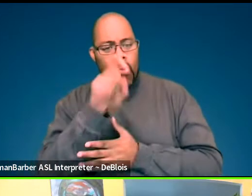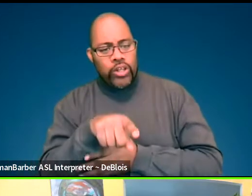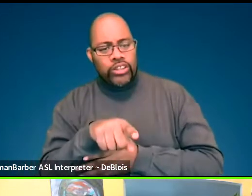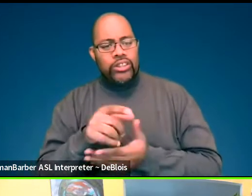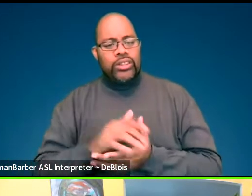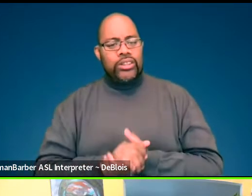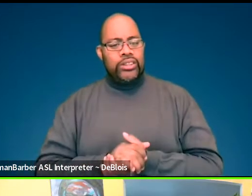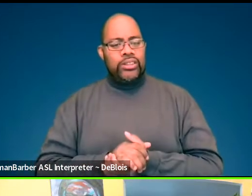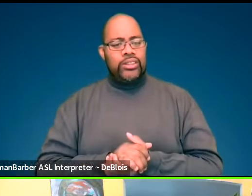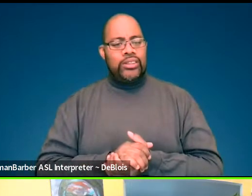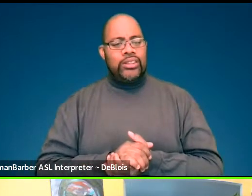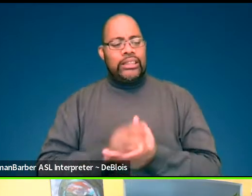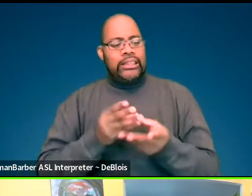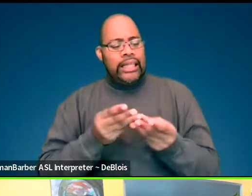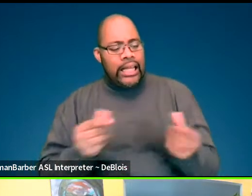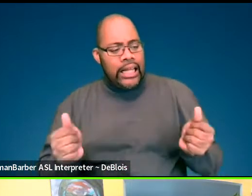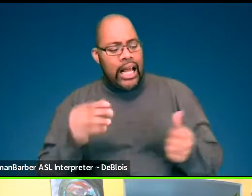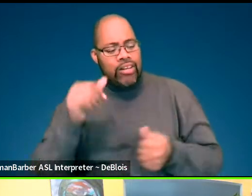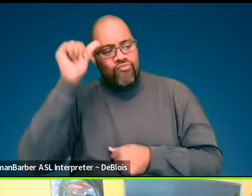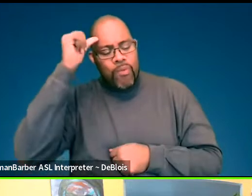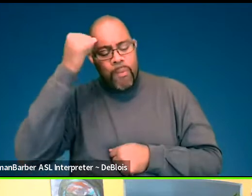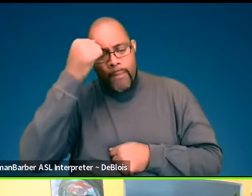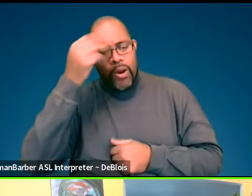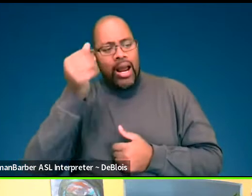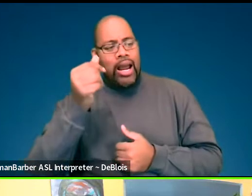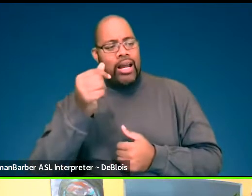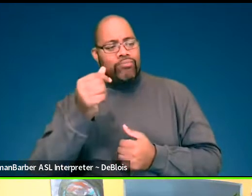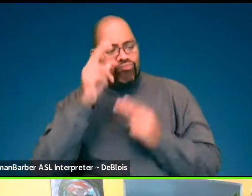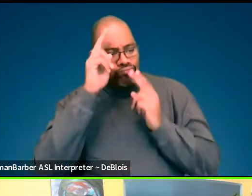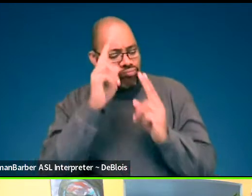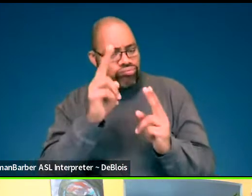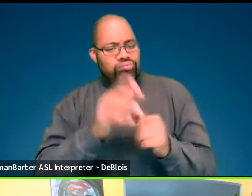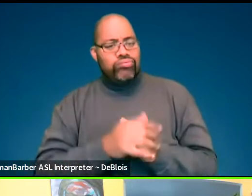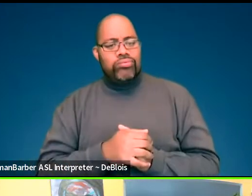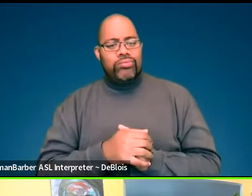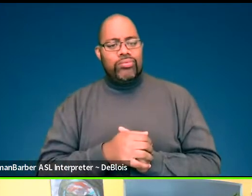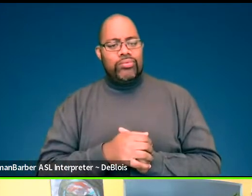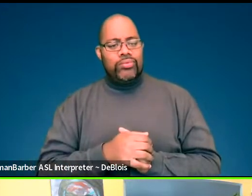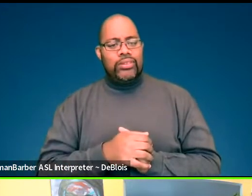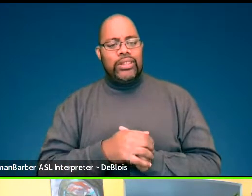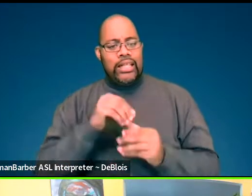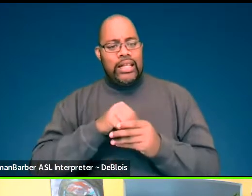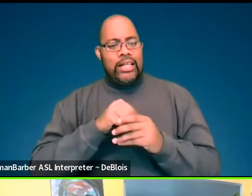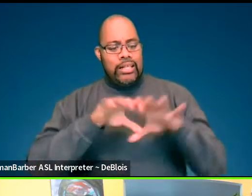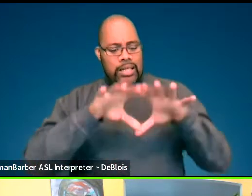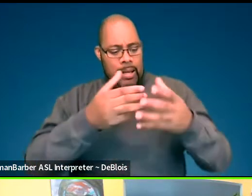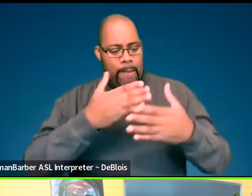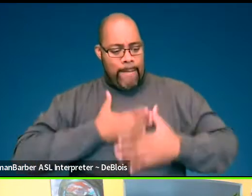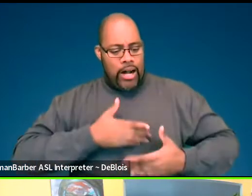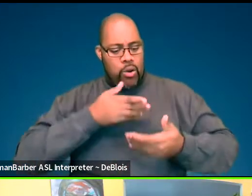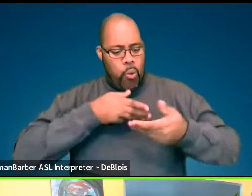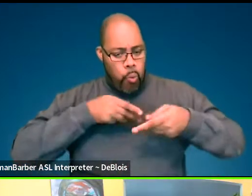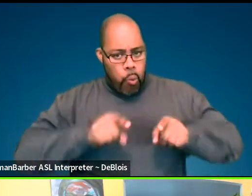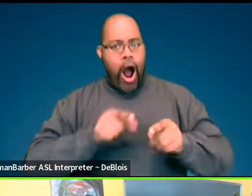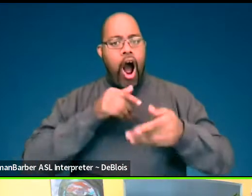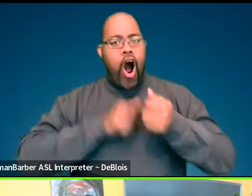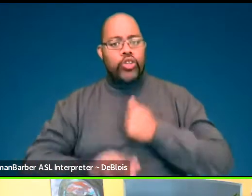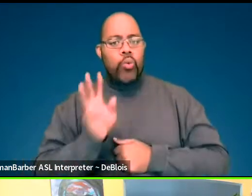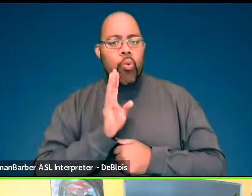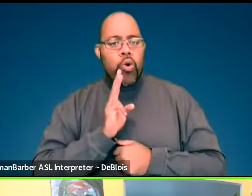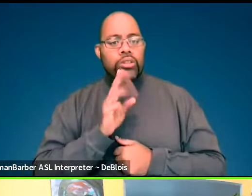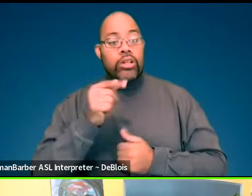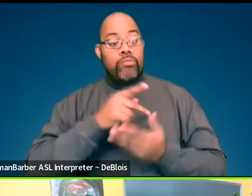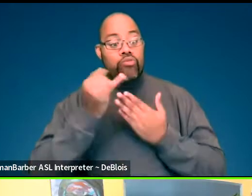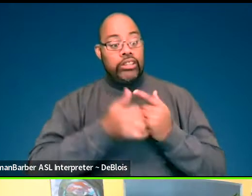around healing and remembering and commemoration in the body while it's underwater. So the